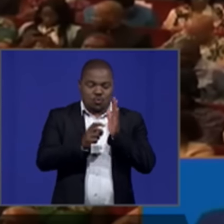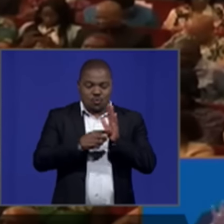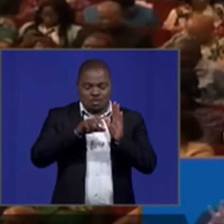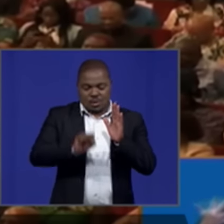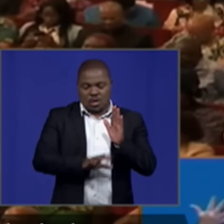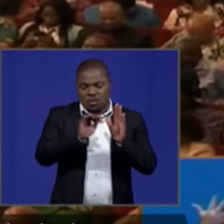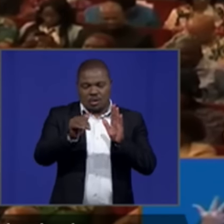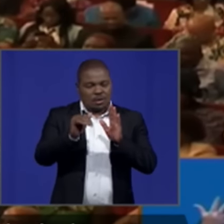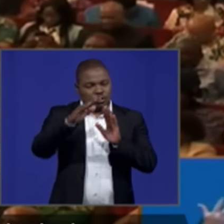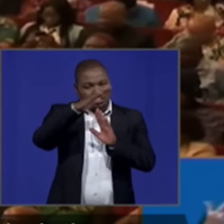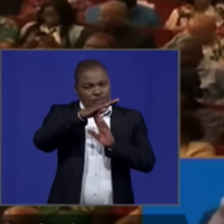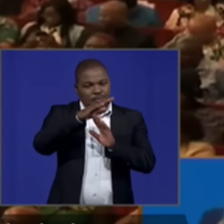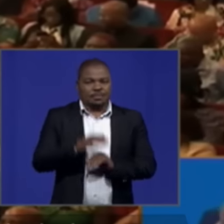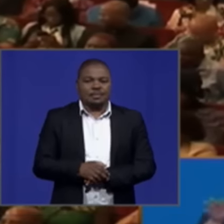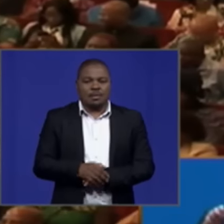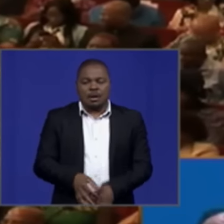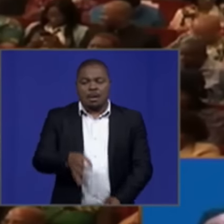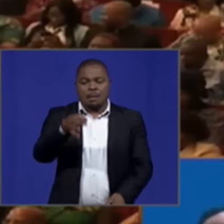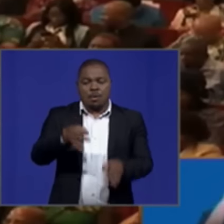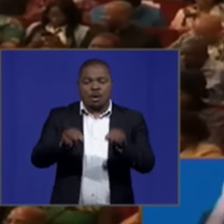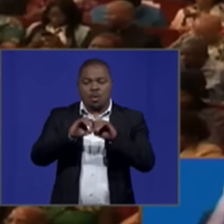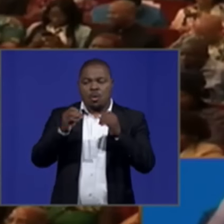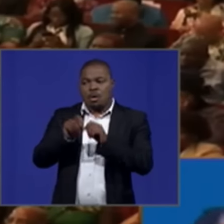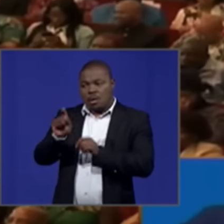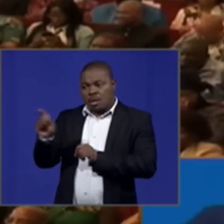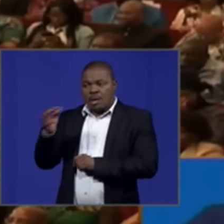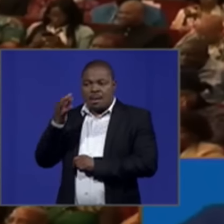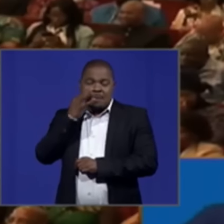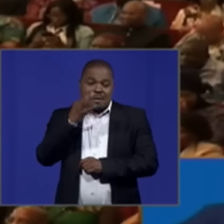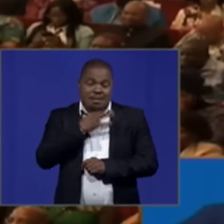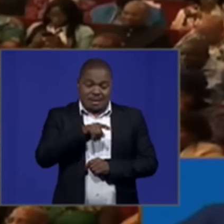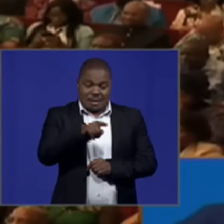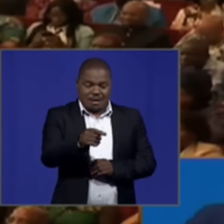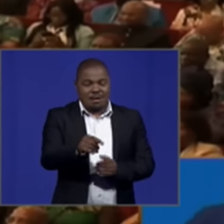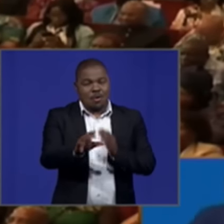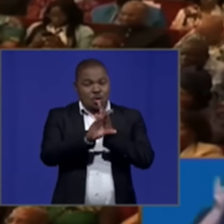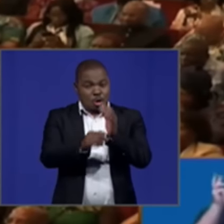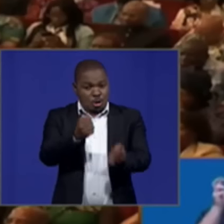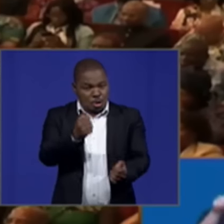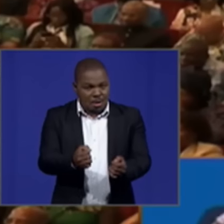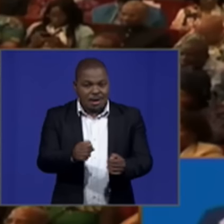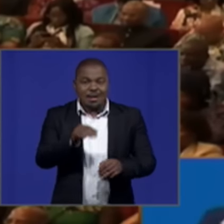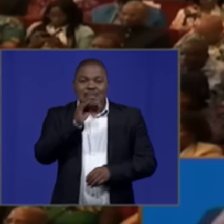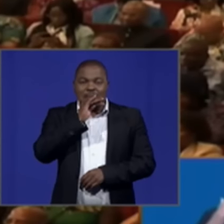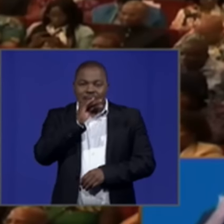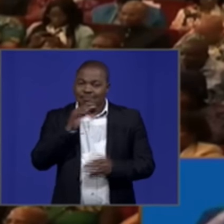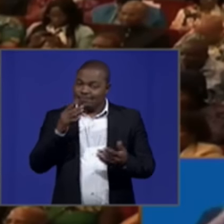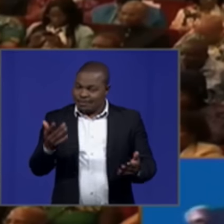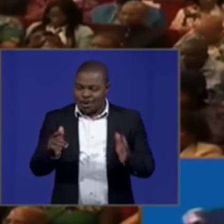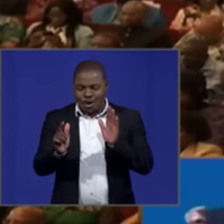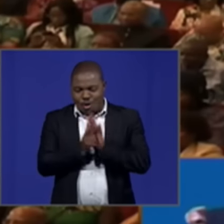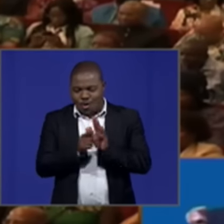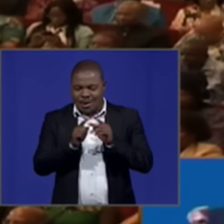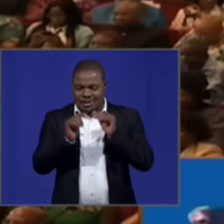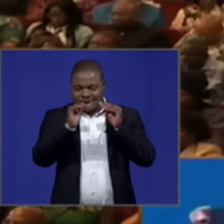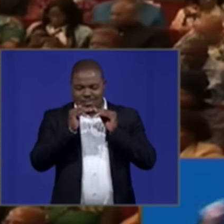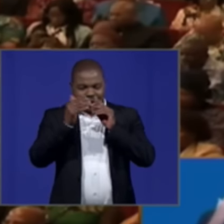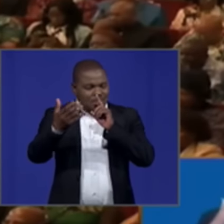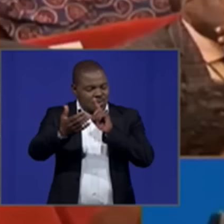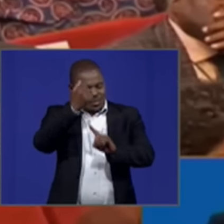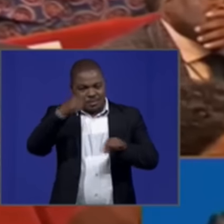Africa. Makoko a sepolotiki a re katlholo ya kgotlatshekelo ya molaotheo ke phenyo mo mererong ya molao le demokrasi